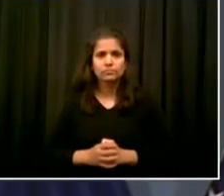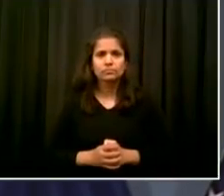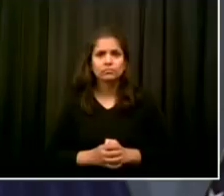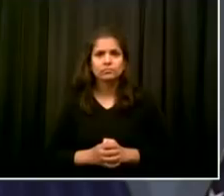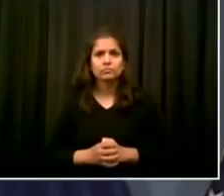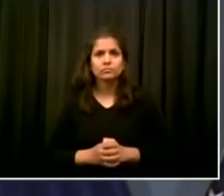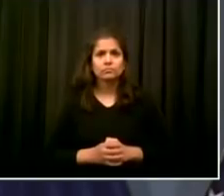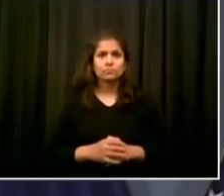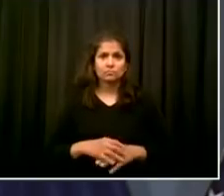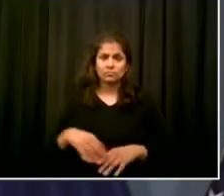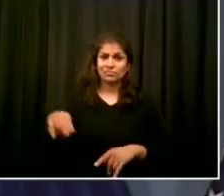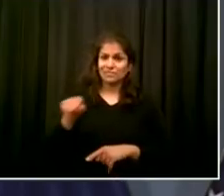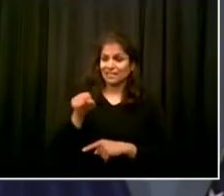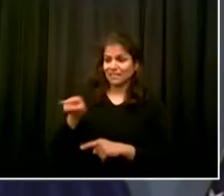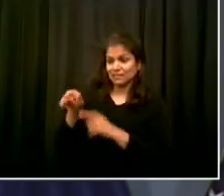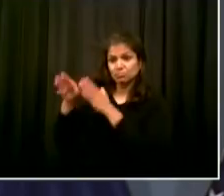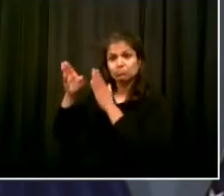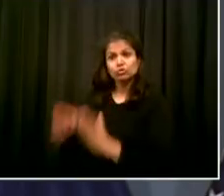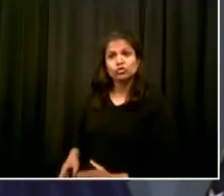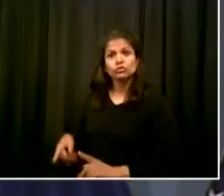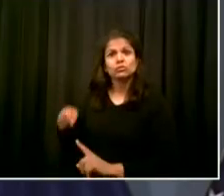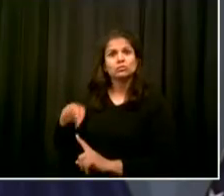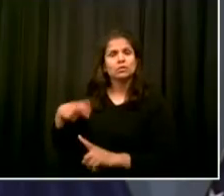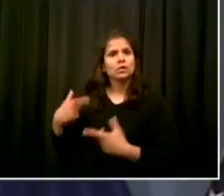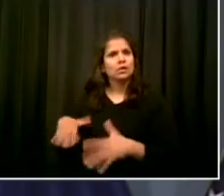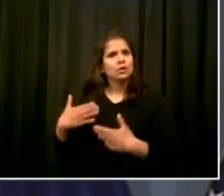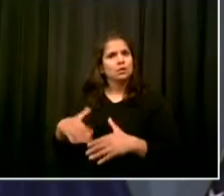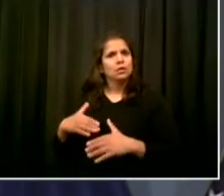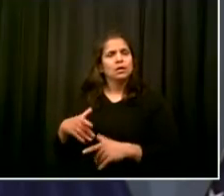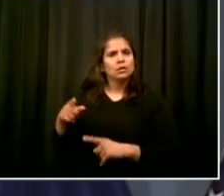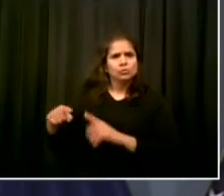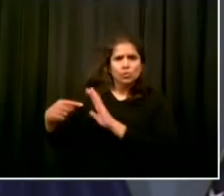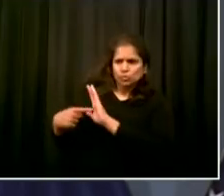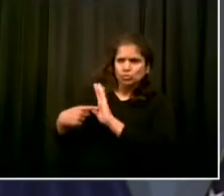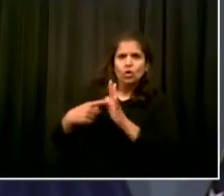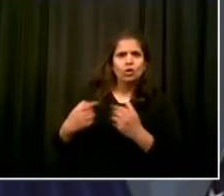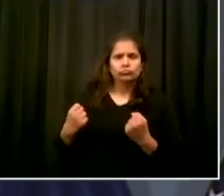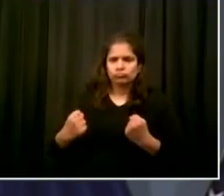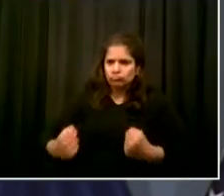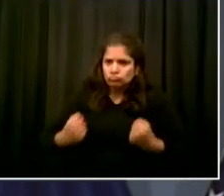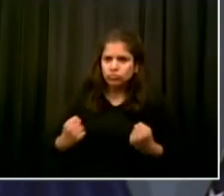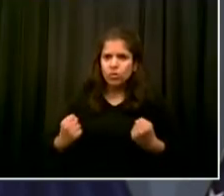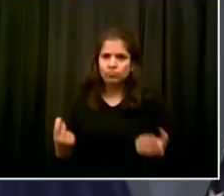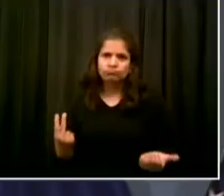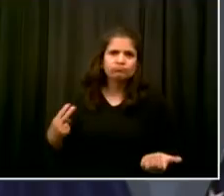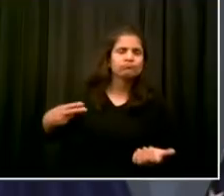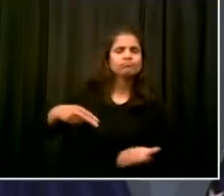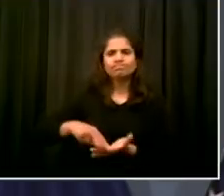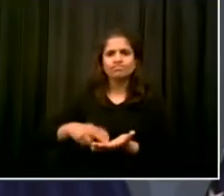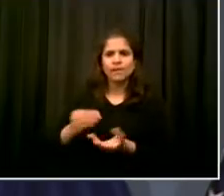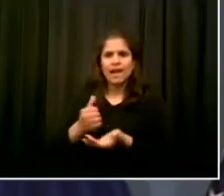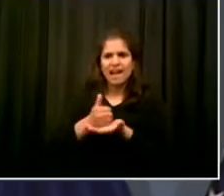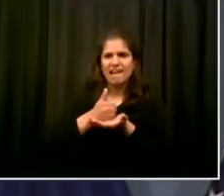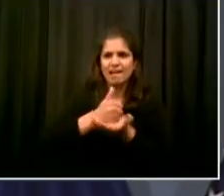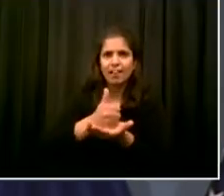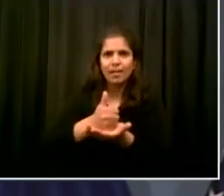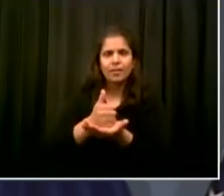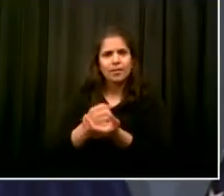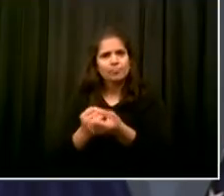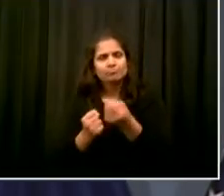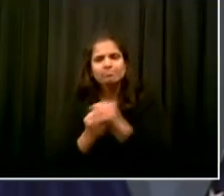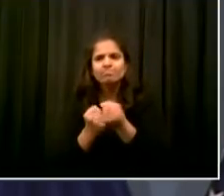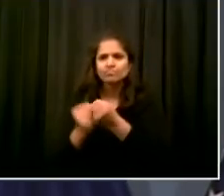name of change. Every time working people were not being given justice, he stood up, and that comes from his history